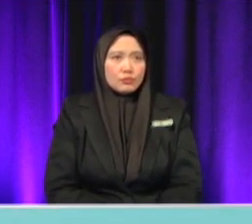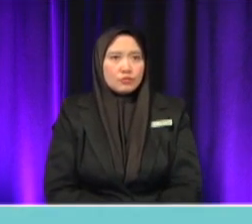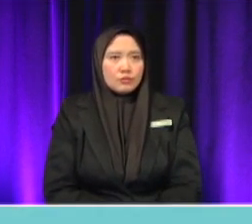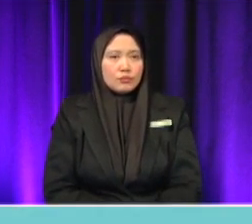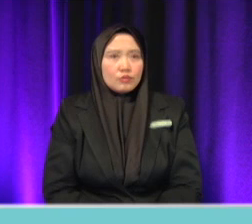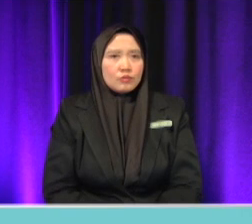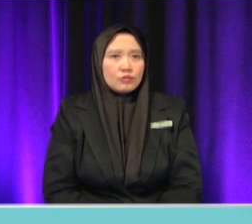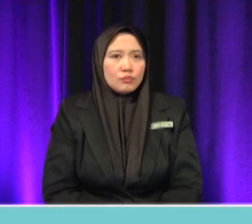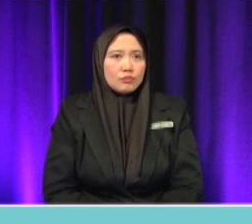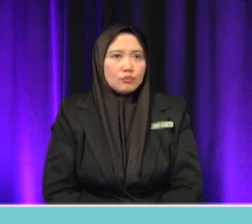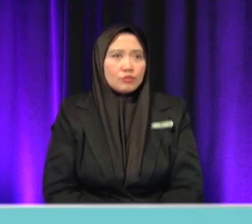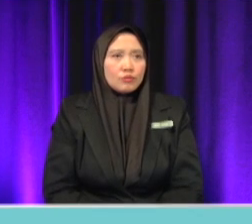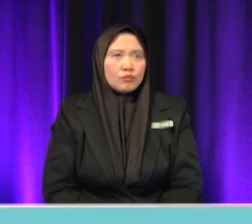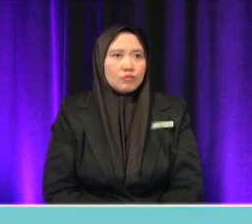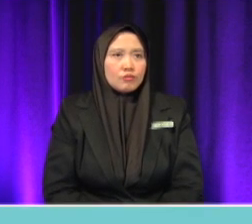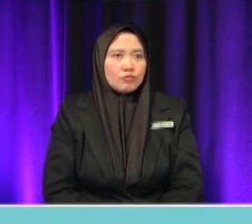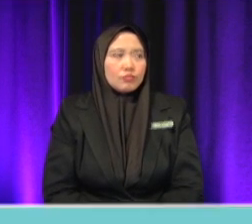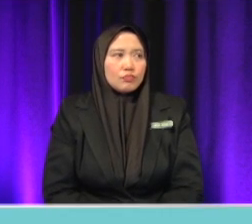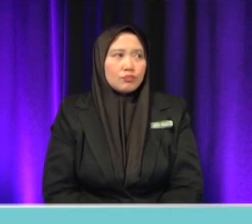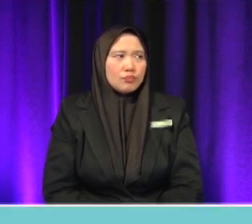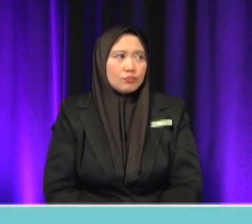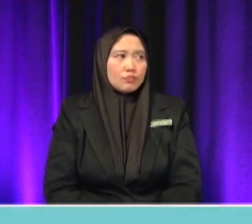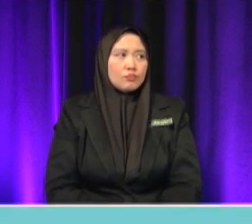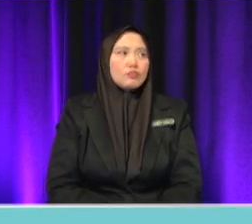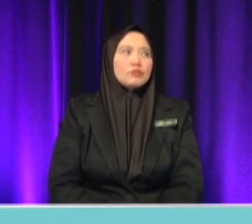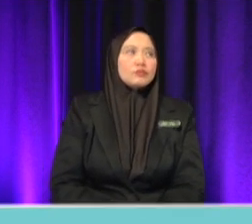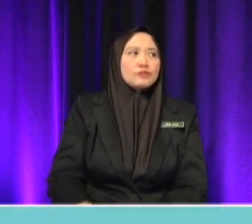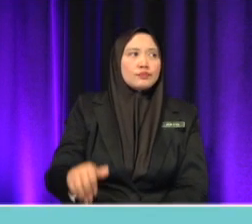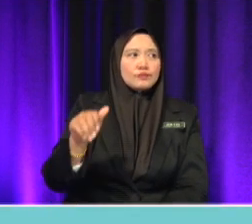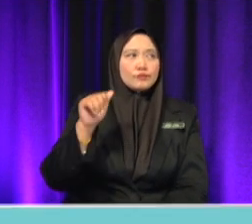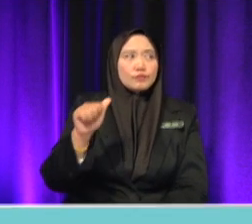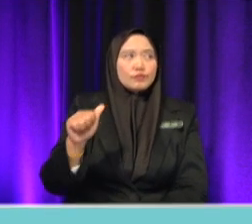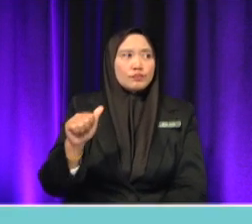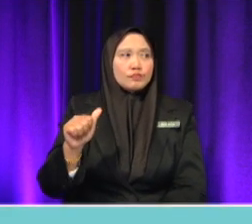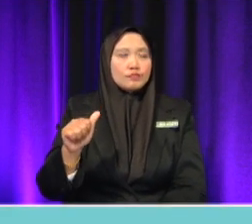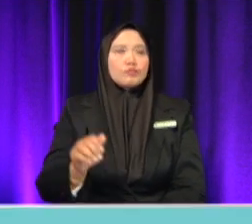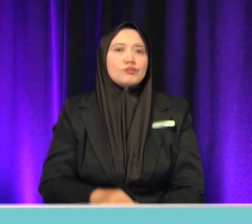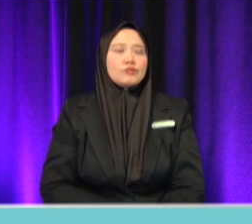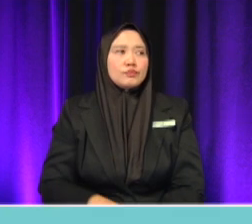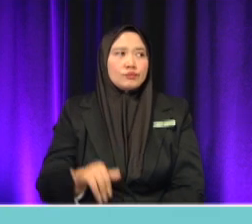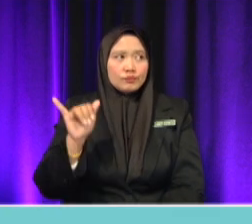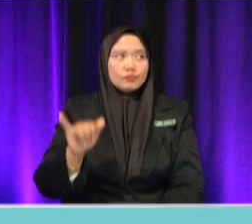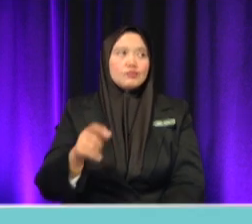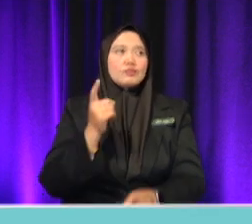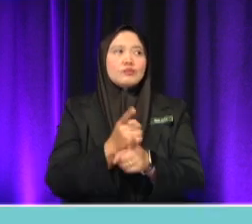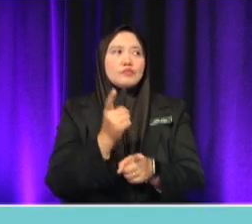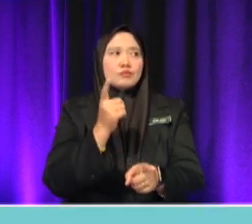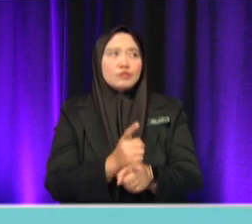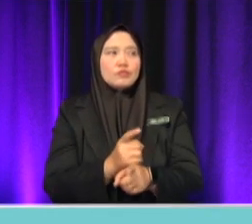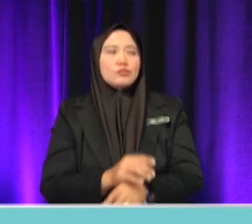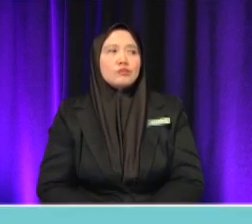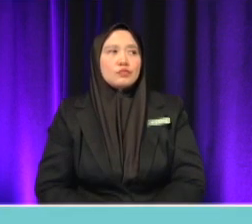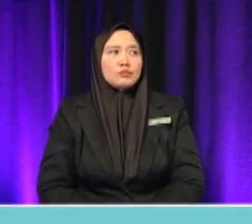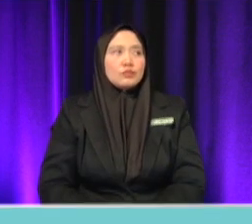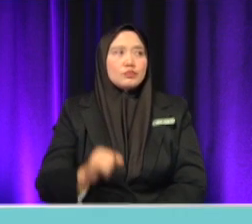I think the answer is A. Okay, the answer is A. So let's have a look. Yeah, it's definitely A. So if